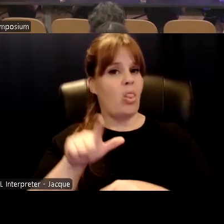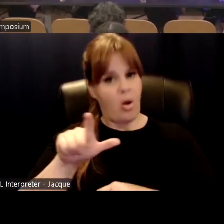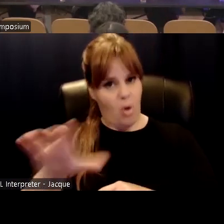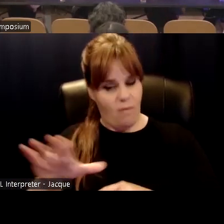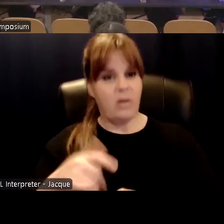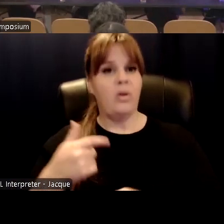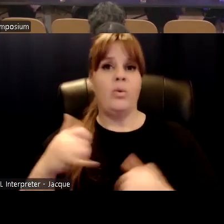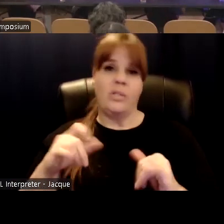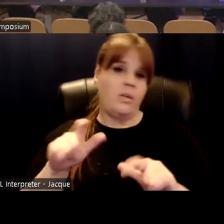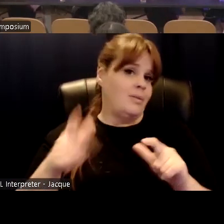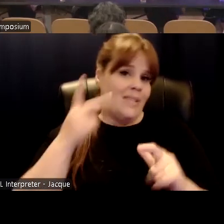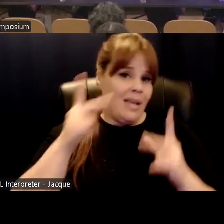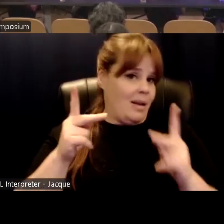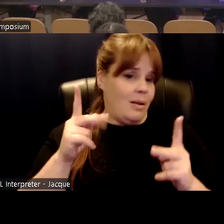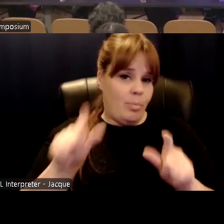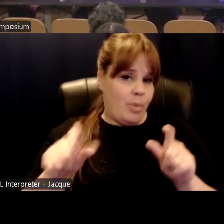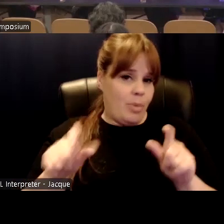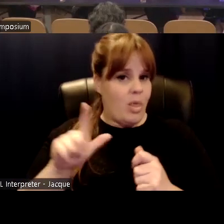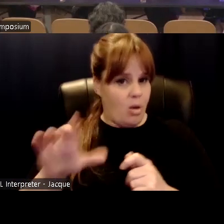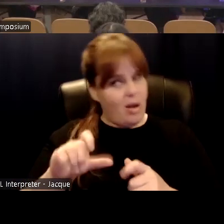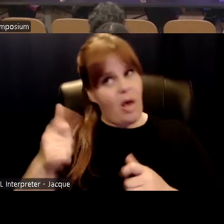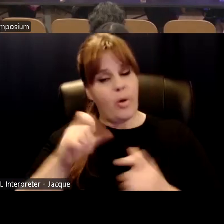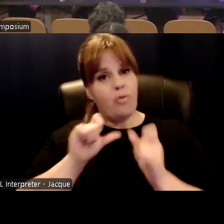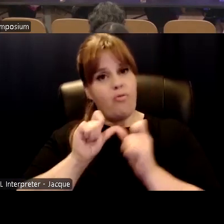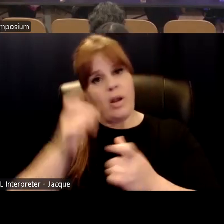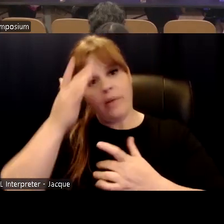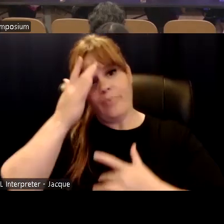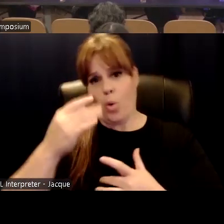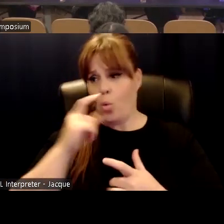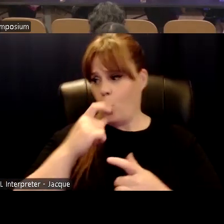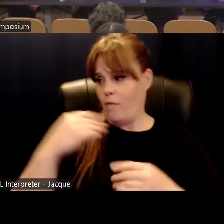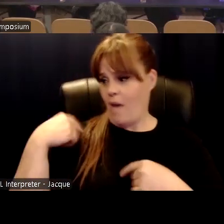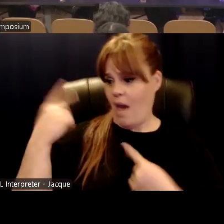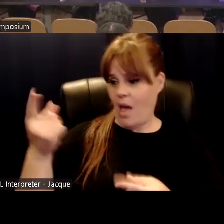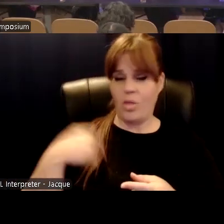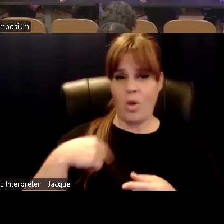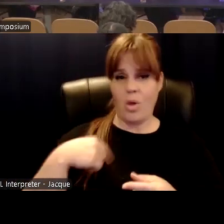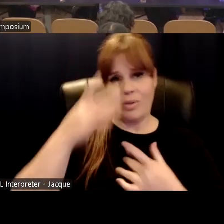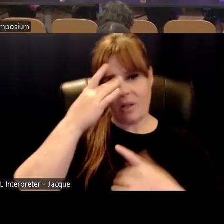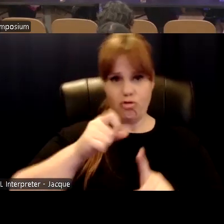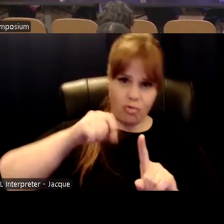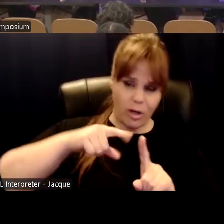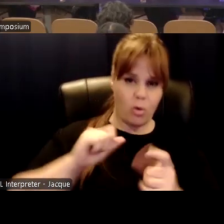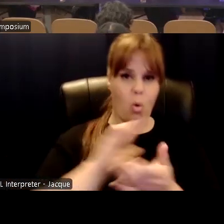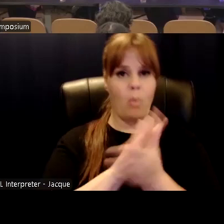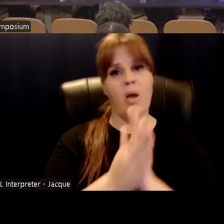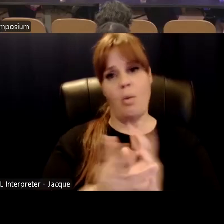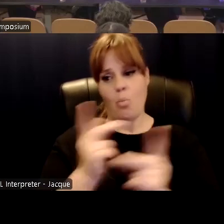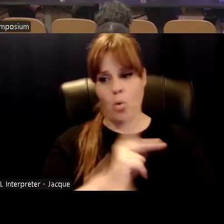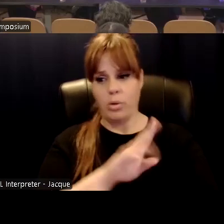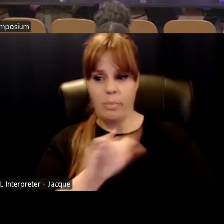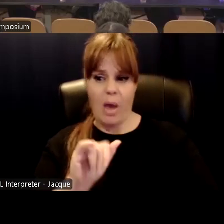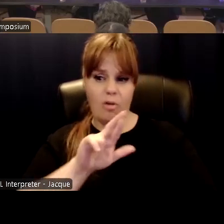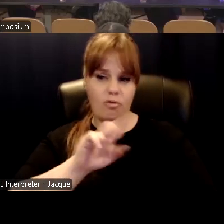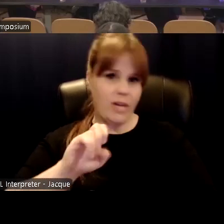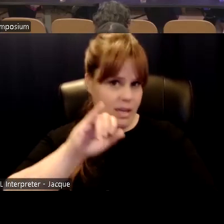people with long COVID and other chronic illnesses who have those illnesses triggered or worsened by reinfection with